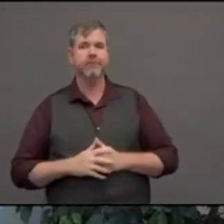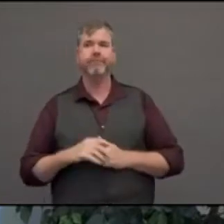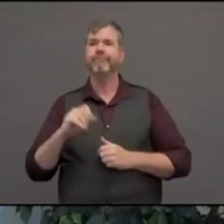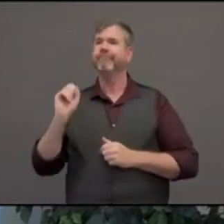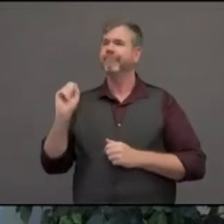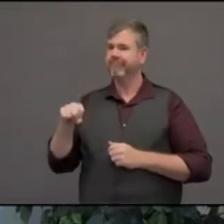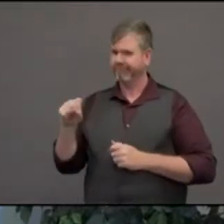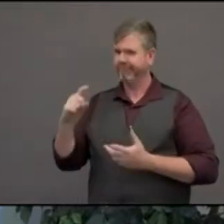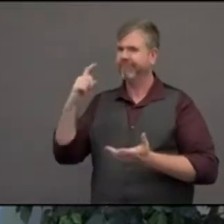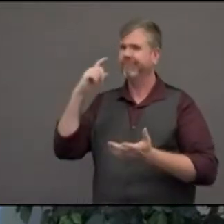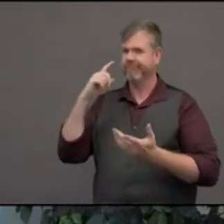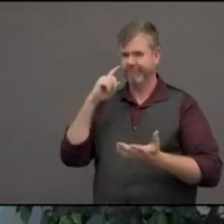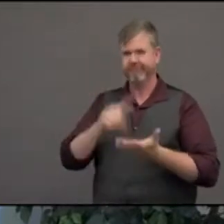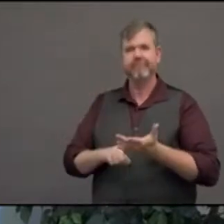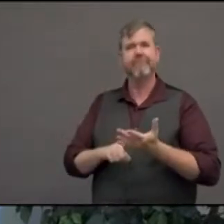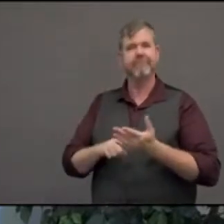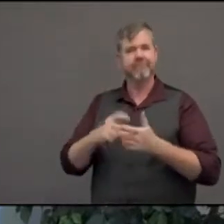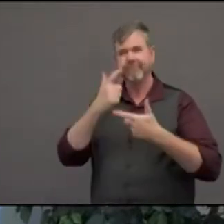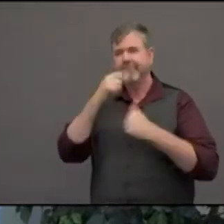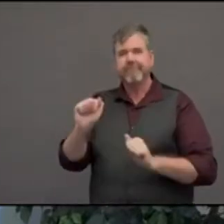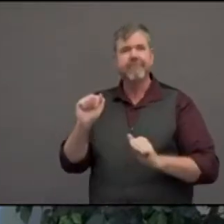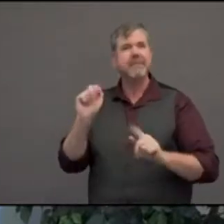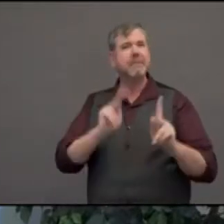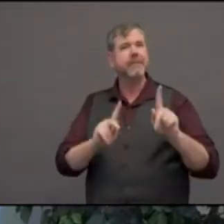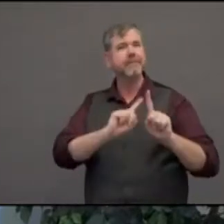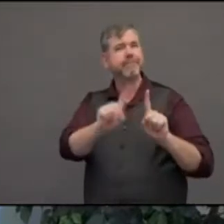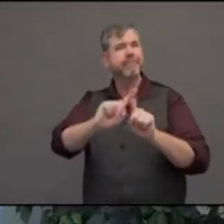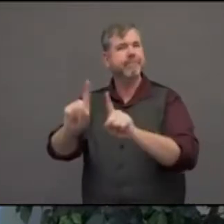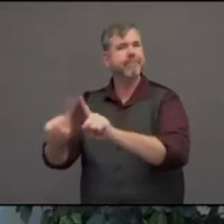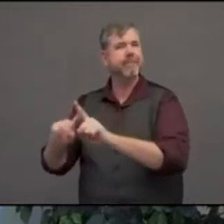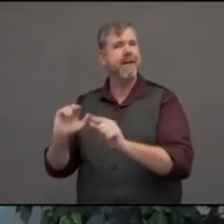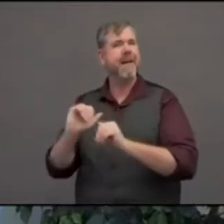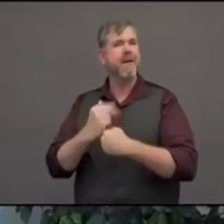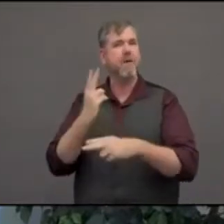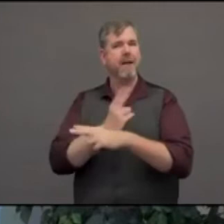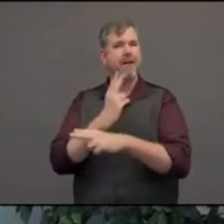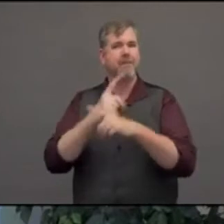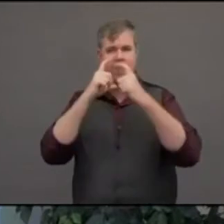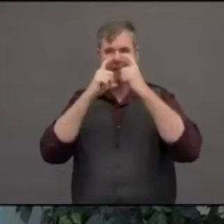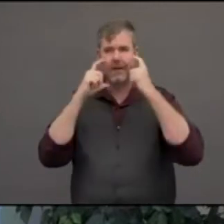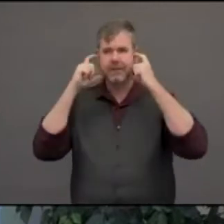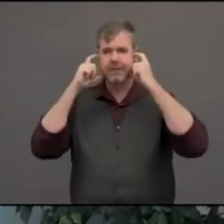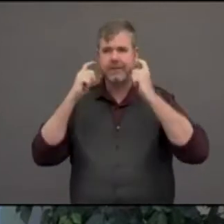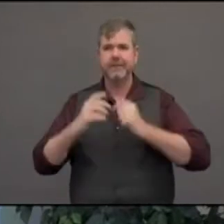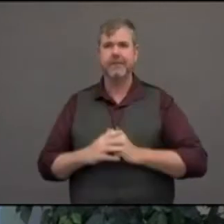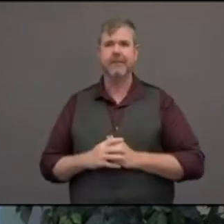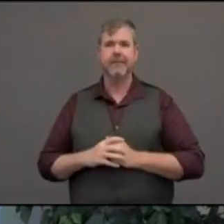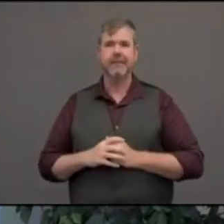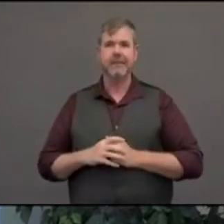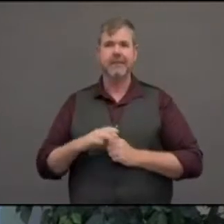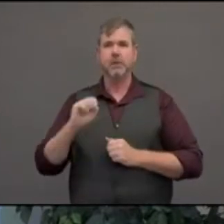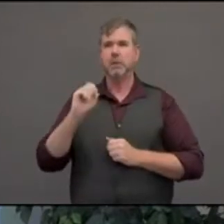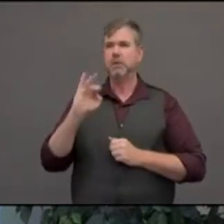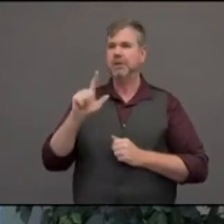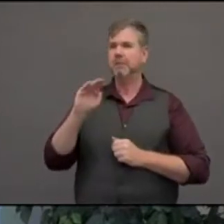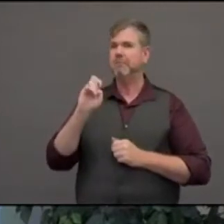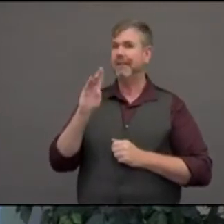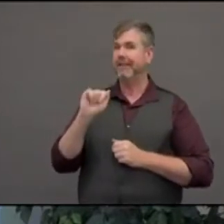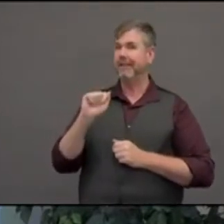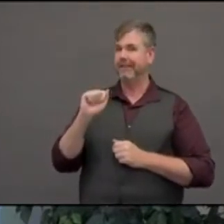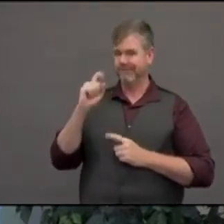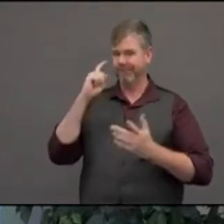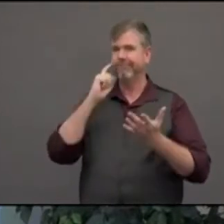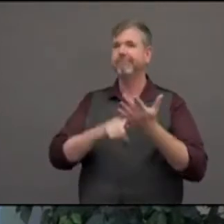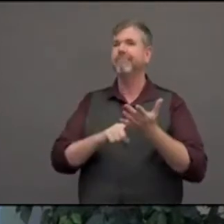covering. So just, around social media, we see the analogy of how people wear their underwear.